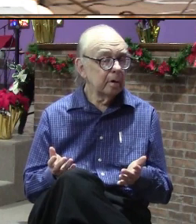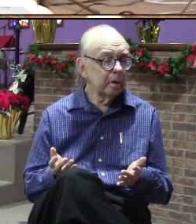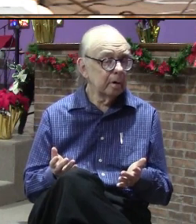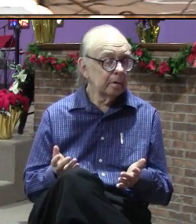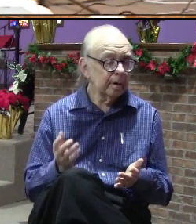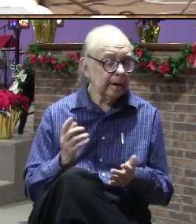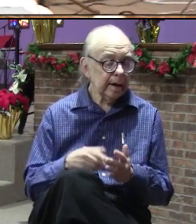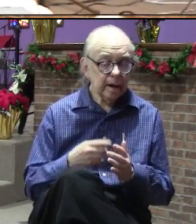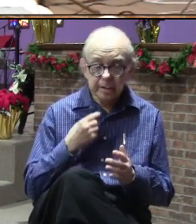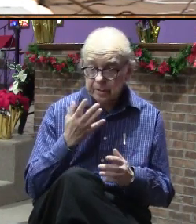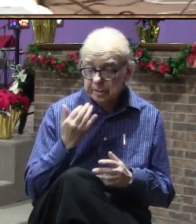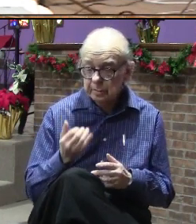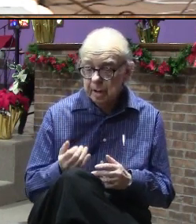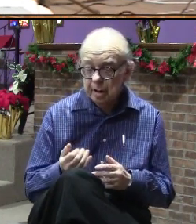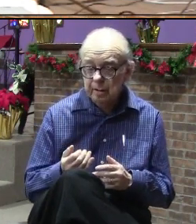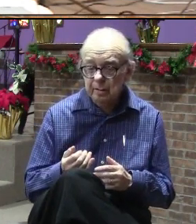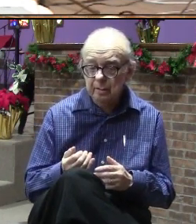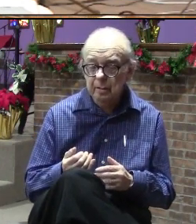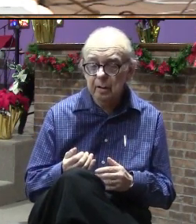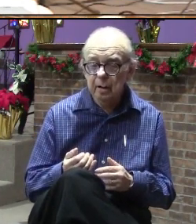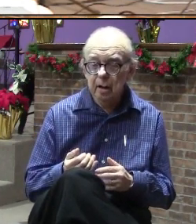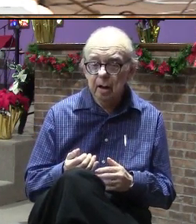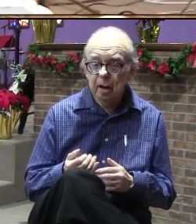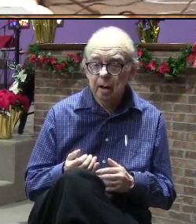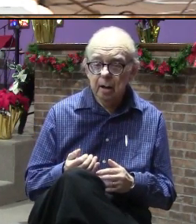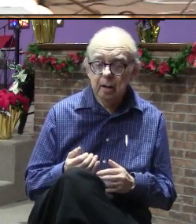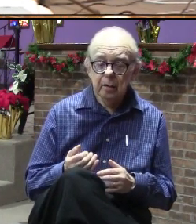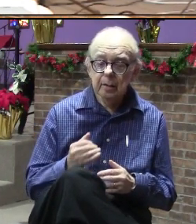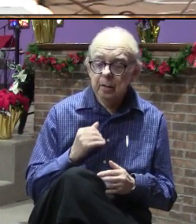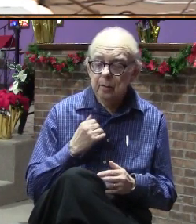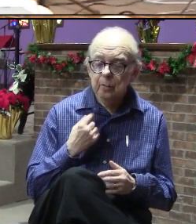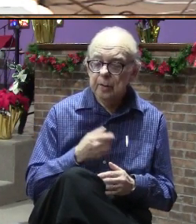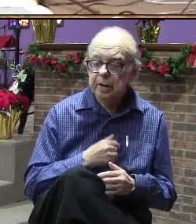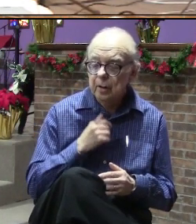Can I tell you why? Because we don't find joy in it.